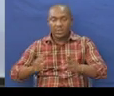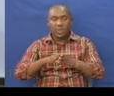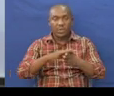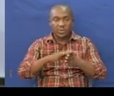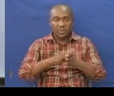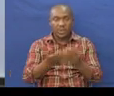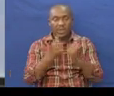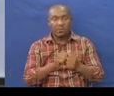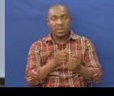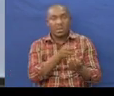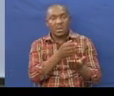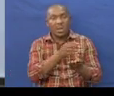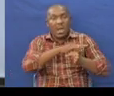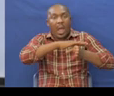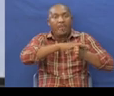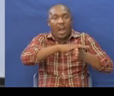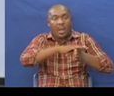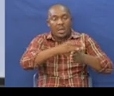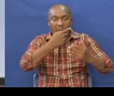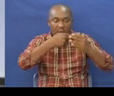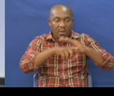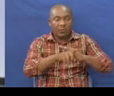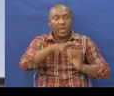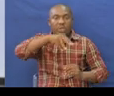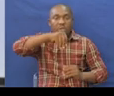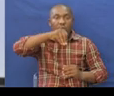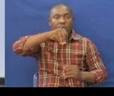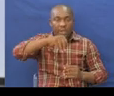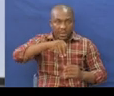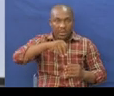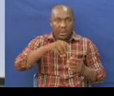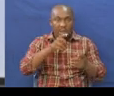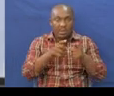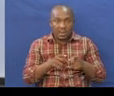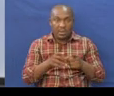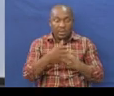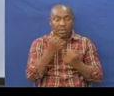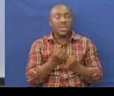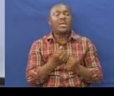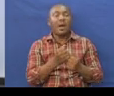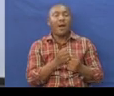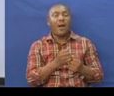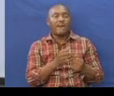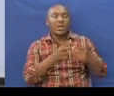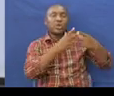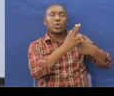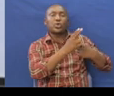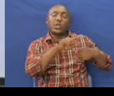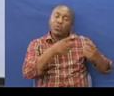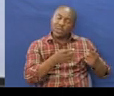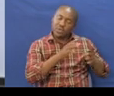uses that can be applied on the soil, and then hence you come up with a very conclusive remark on what type of